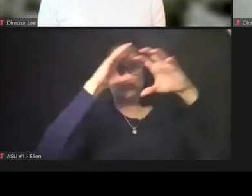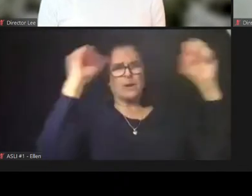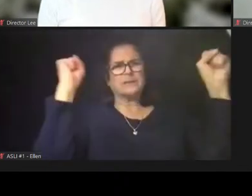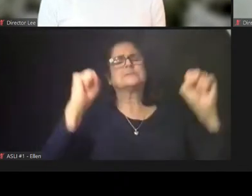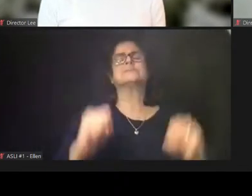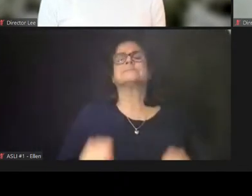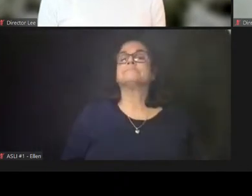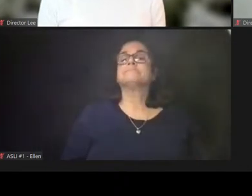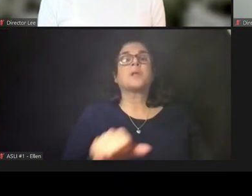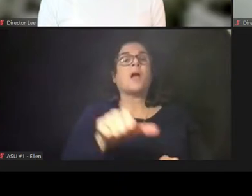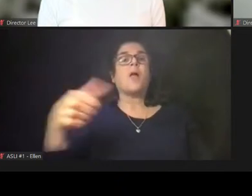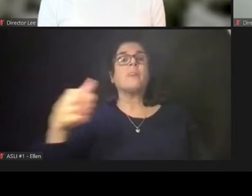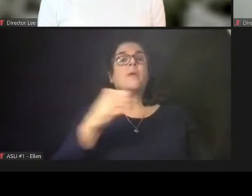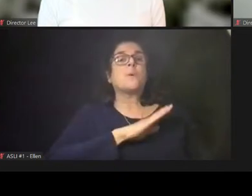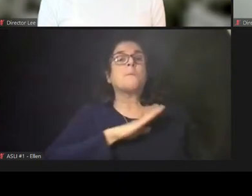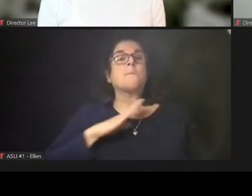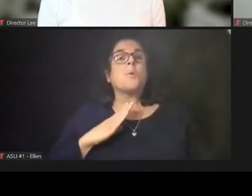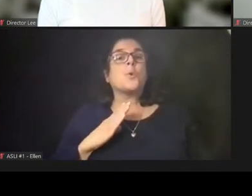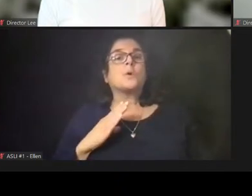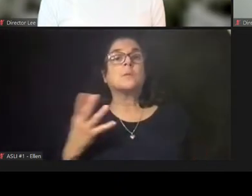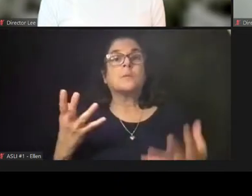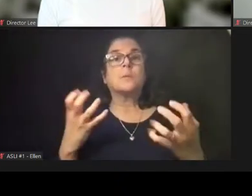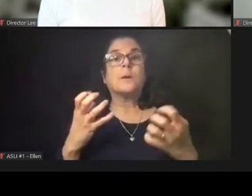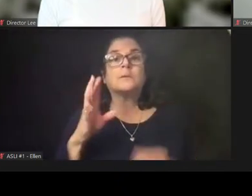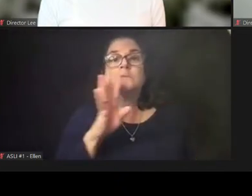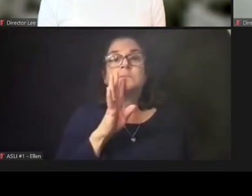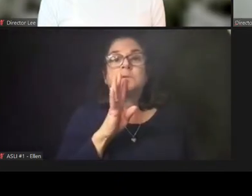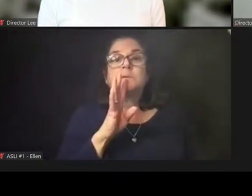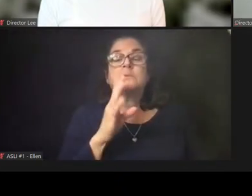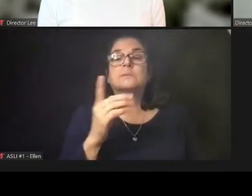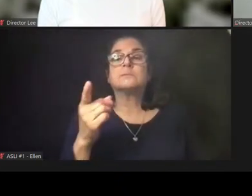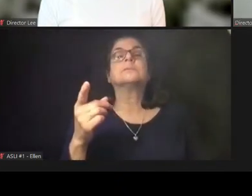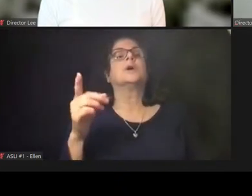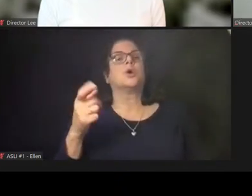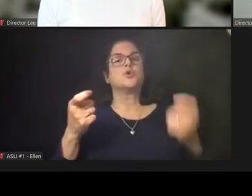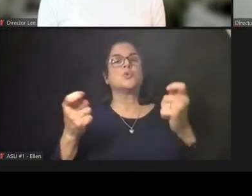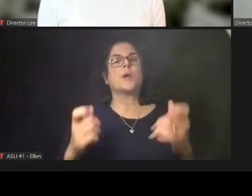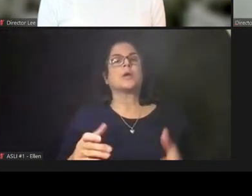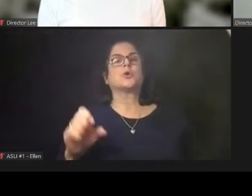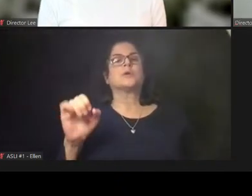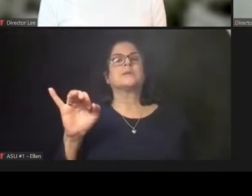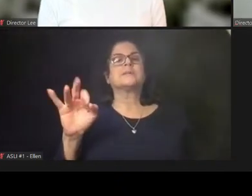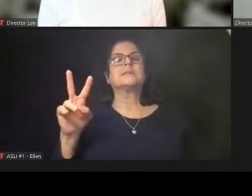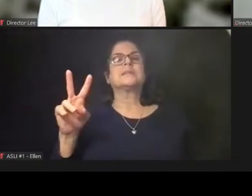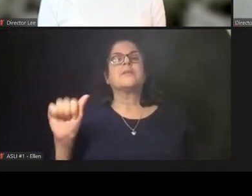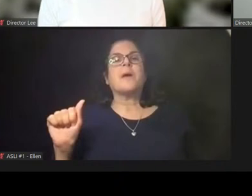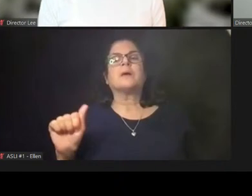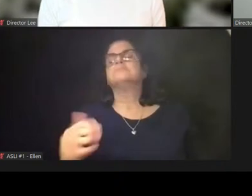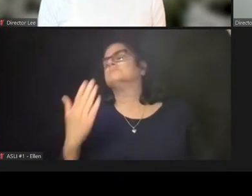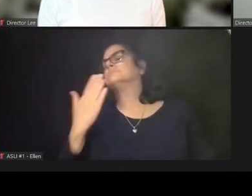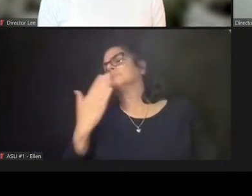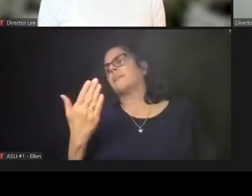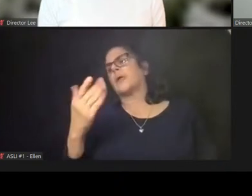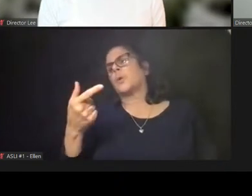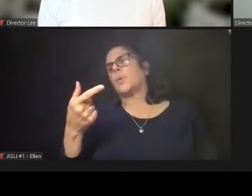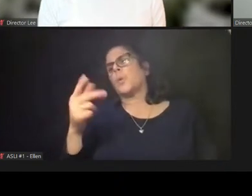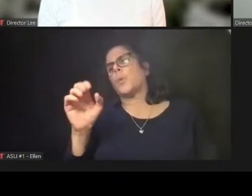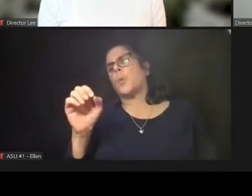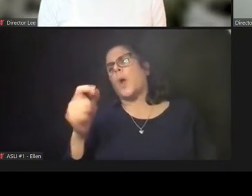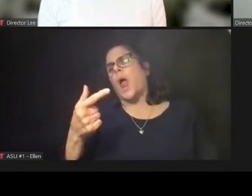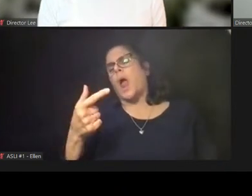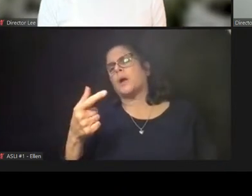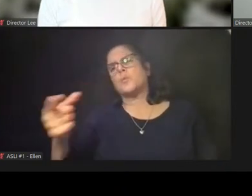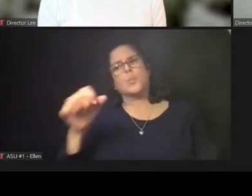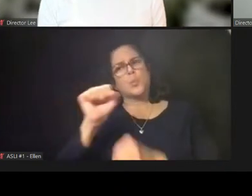open up to any other board members. Here. Director Silva. Thank you, Greg. While your tenure on